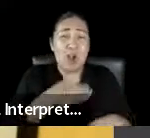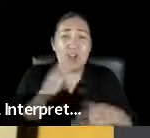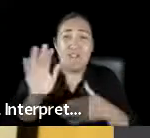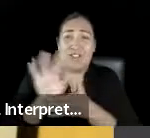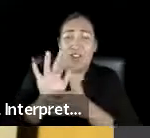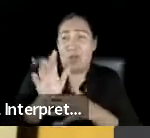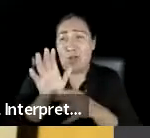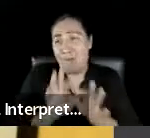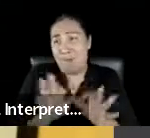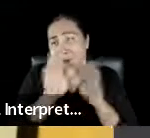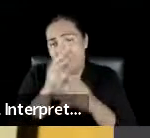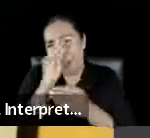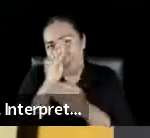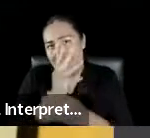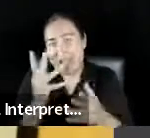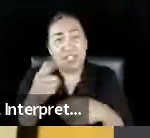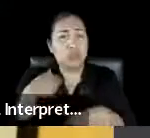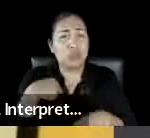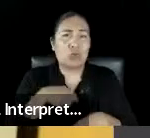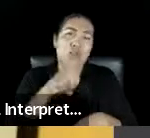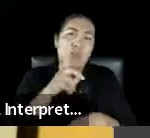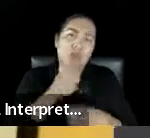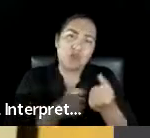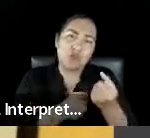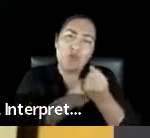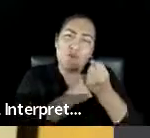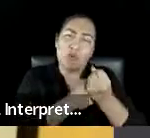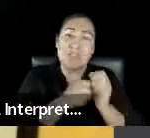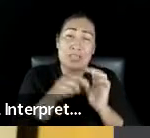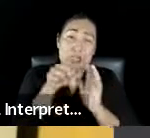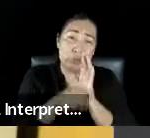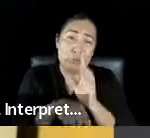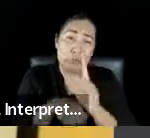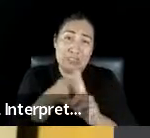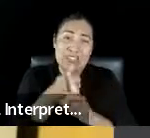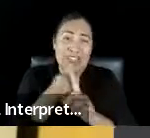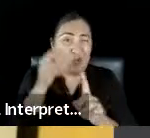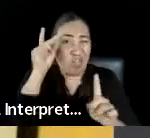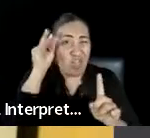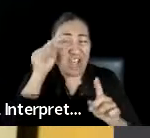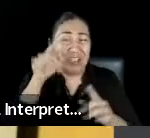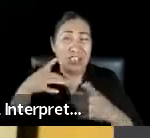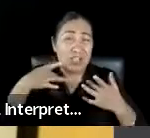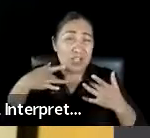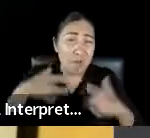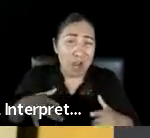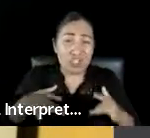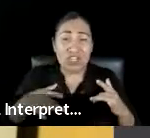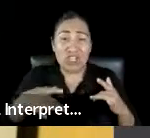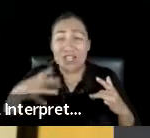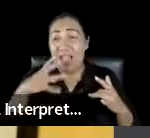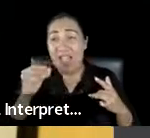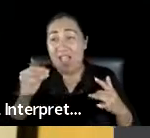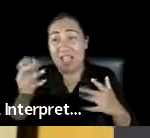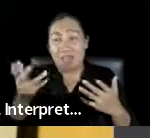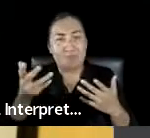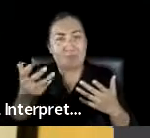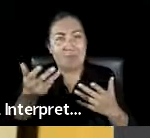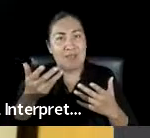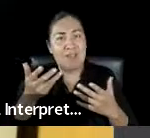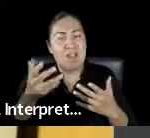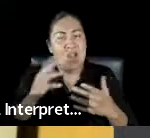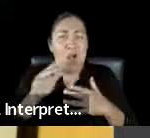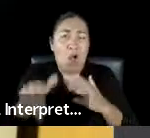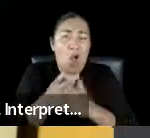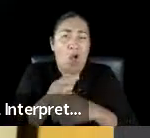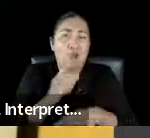message. And we really want to reinforce that suicidal thoughts, depression, and the like are just as much of a struggle